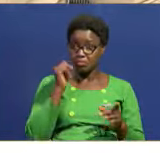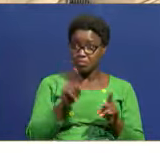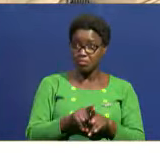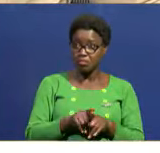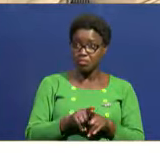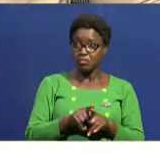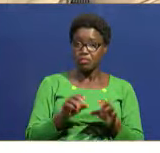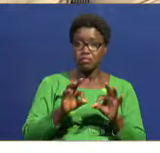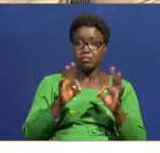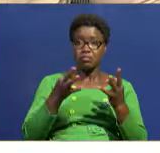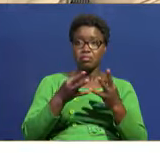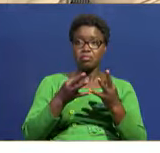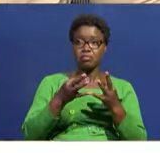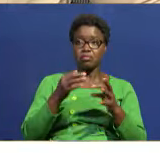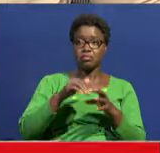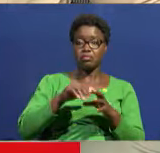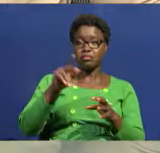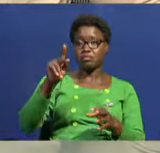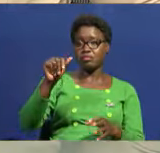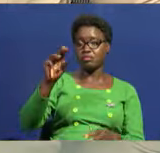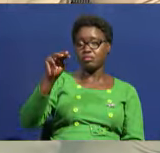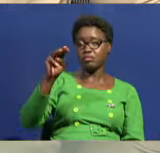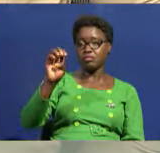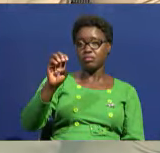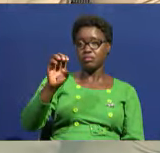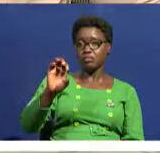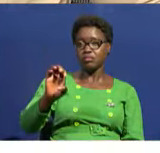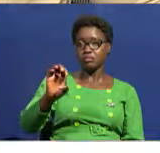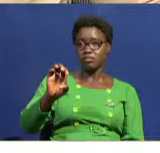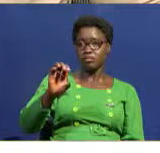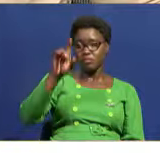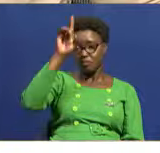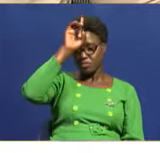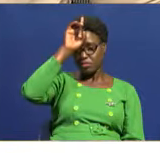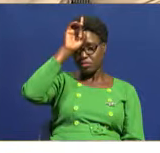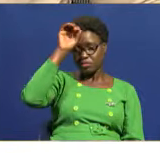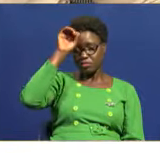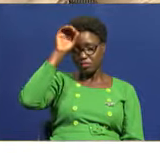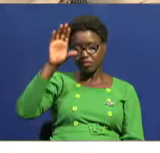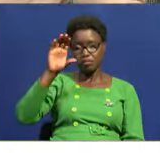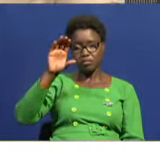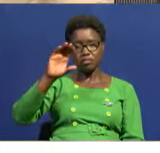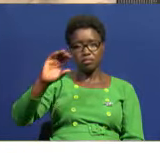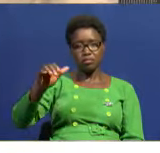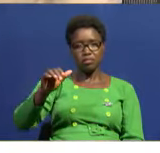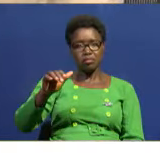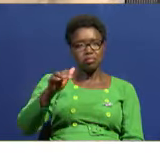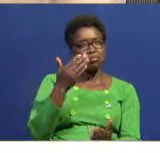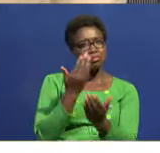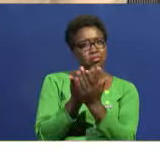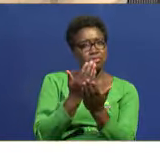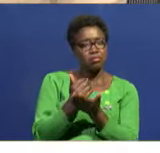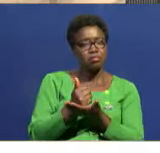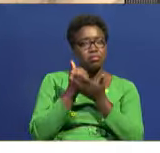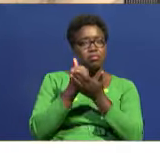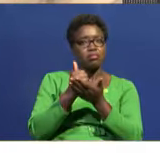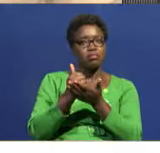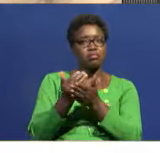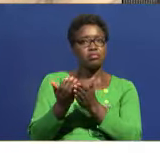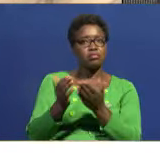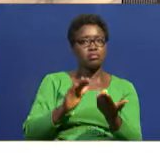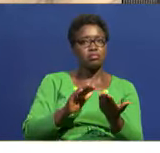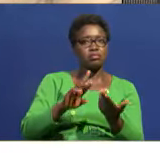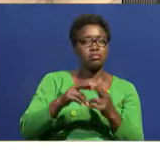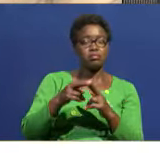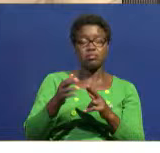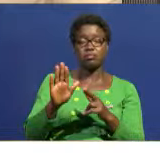That's right. A family in Kamae Village, that is in Kiambu County, is pleading for assistance following the death of their kin, whose hospital